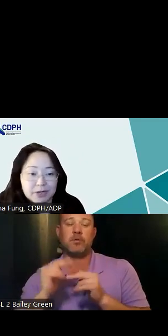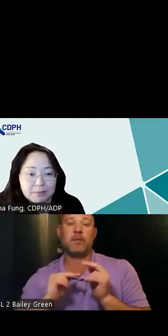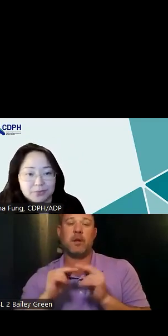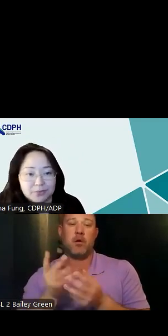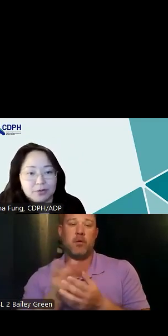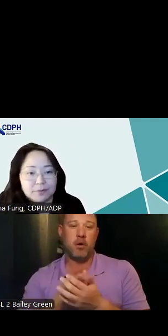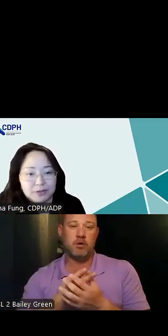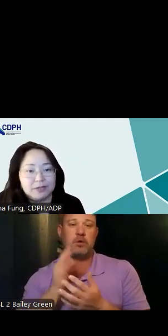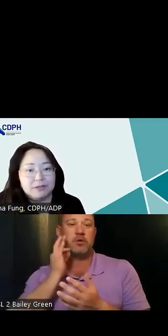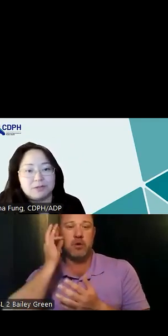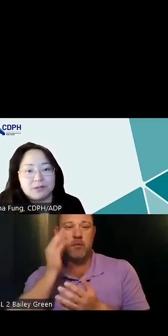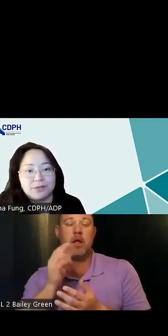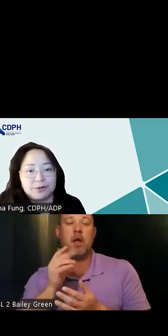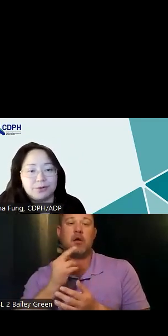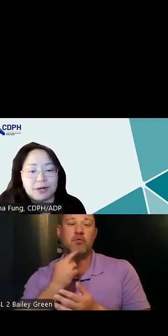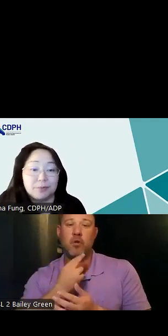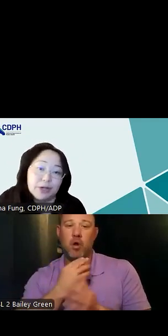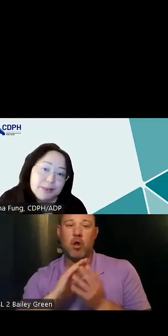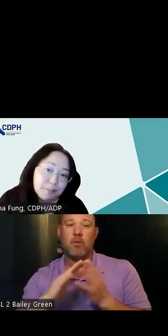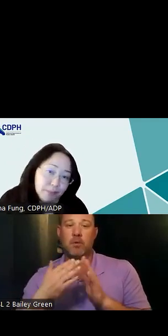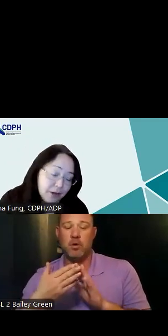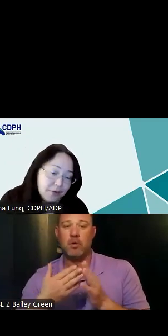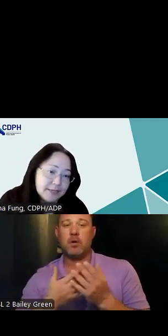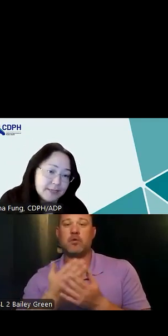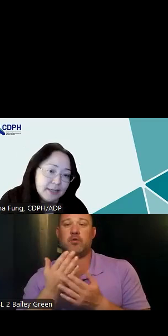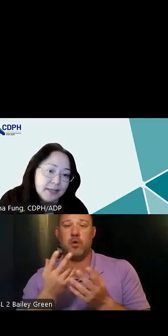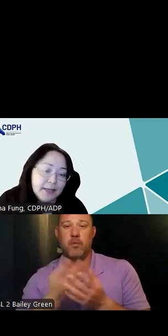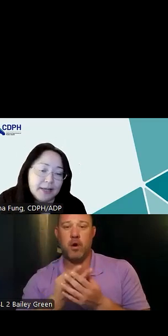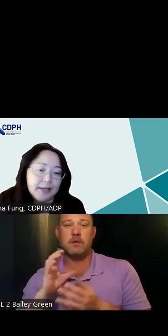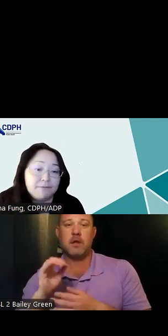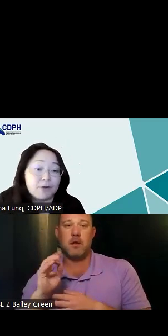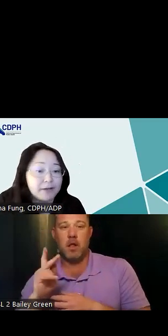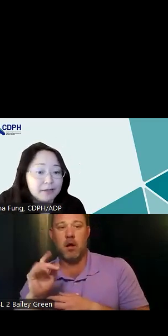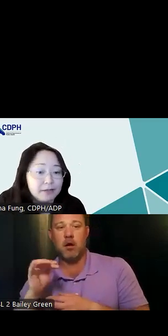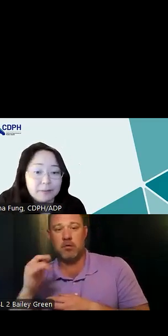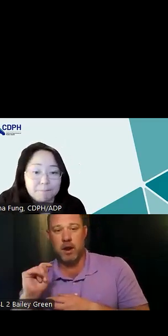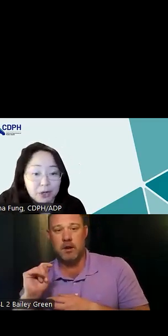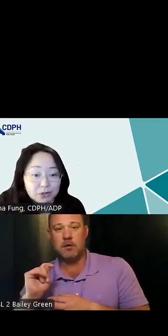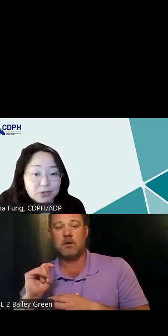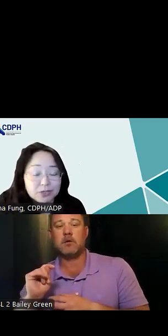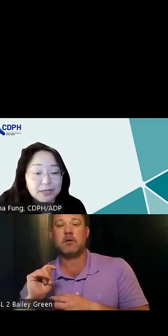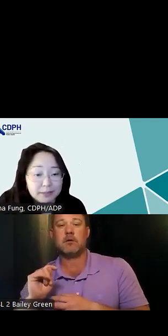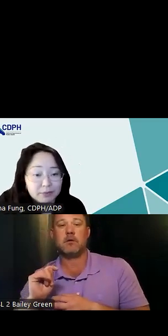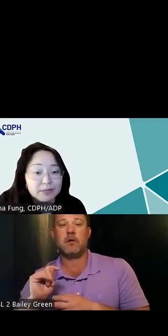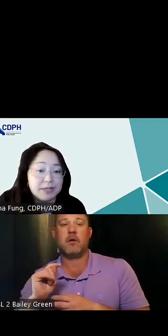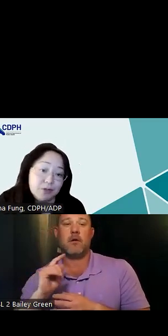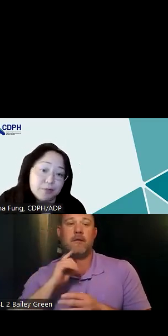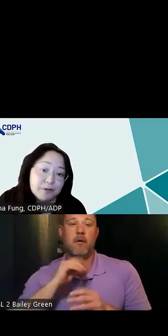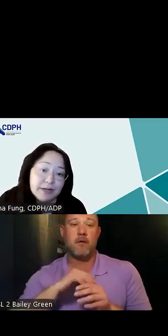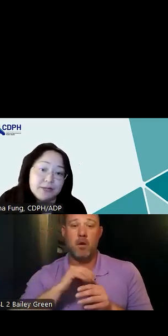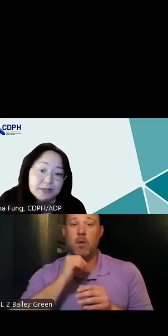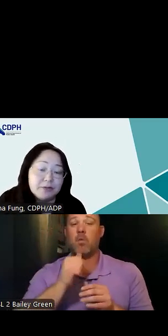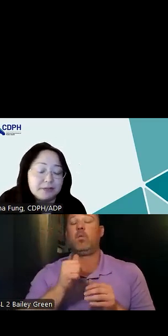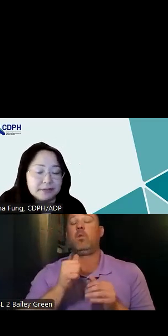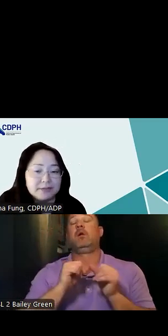with tribal and rural communities through our work in the block grant. For funded partners, ADP will continue to